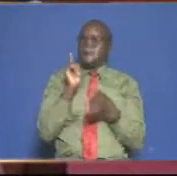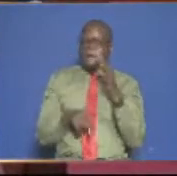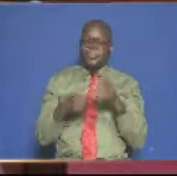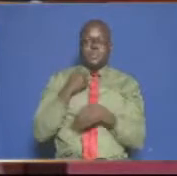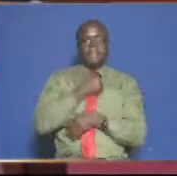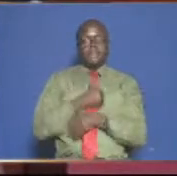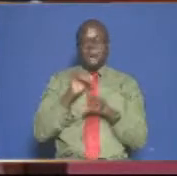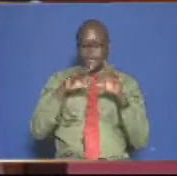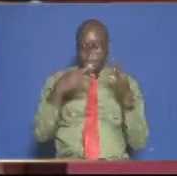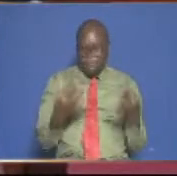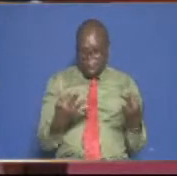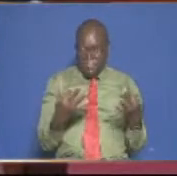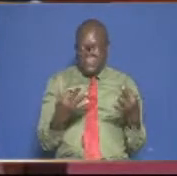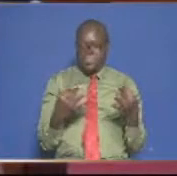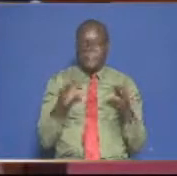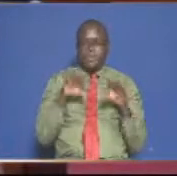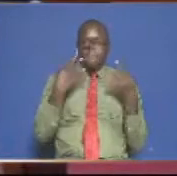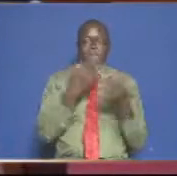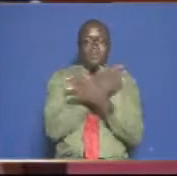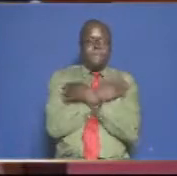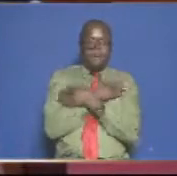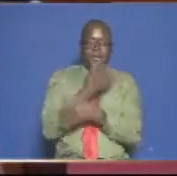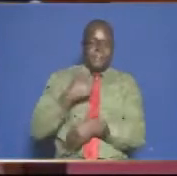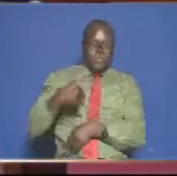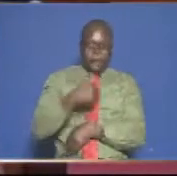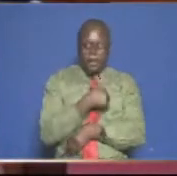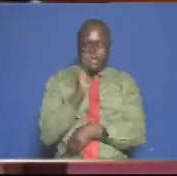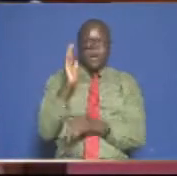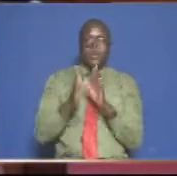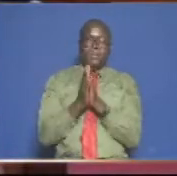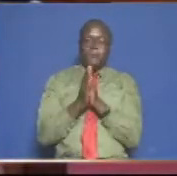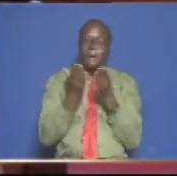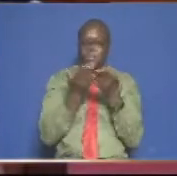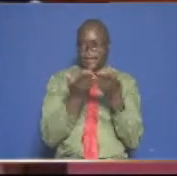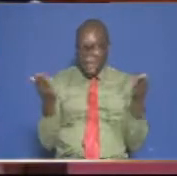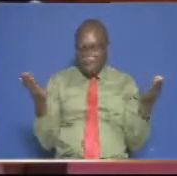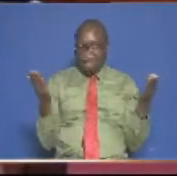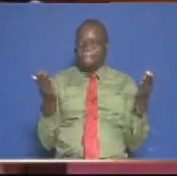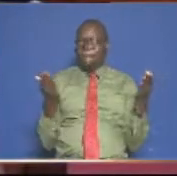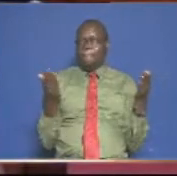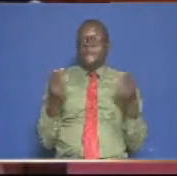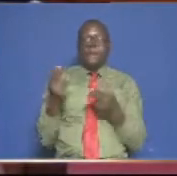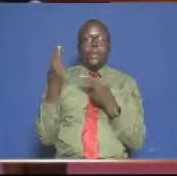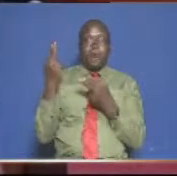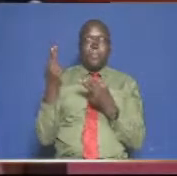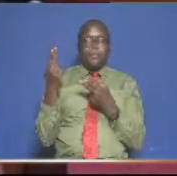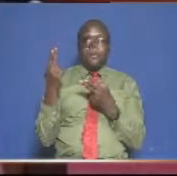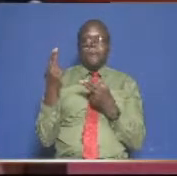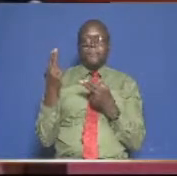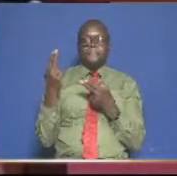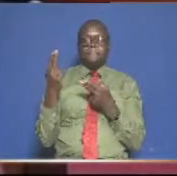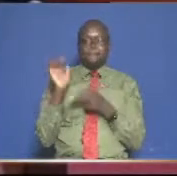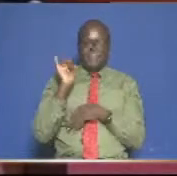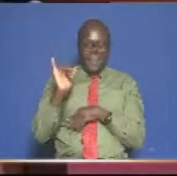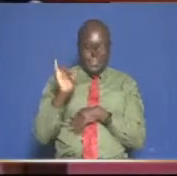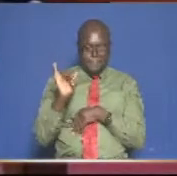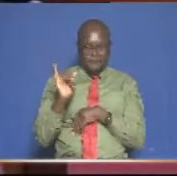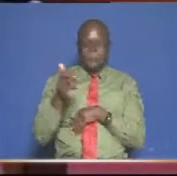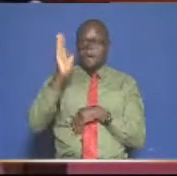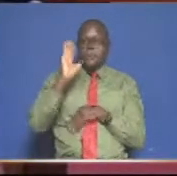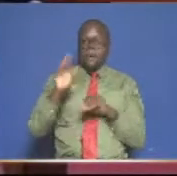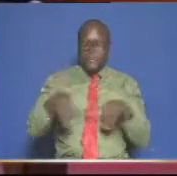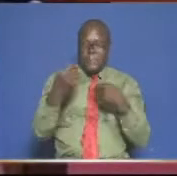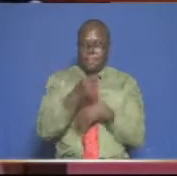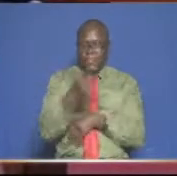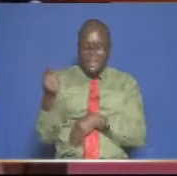family. They are family friends to us. We'll pray with them, and we hope that God will give